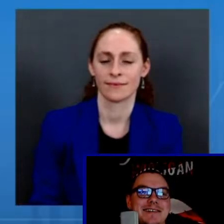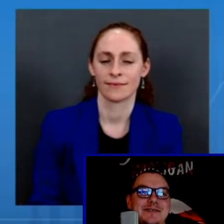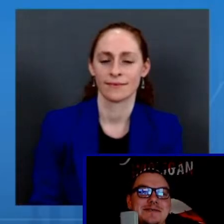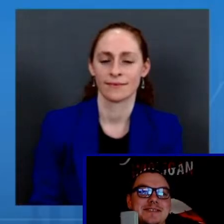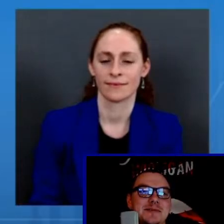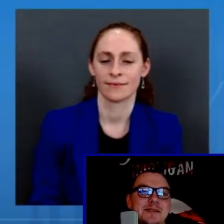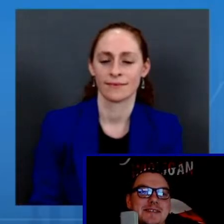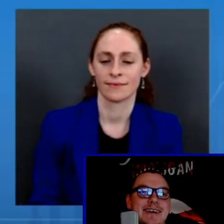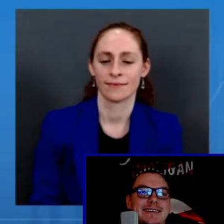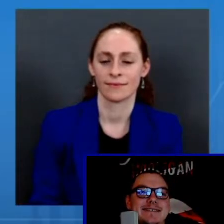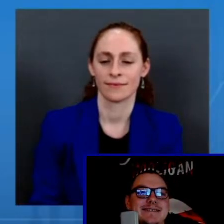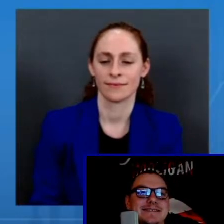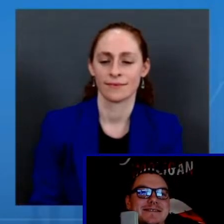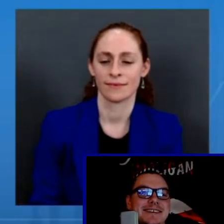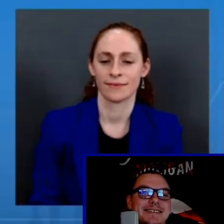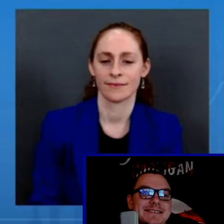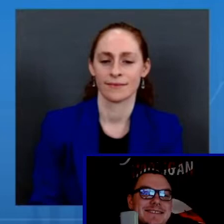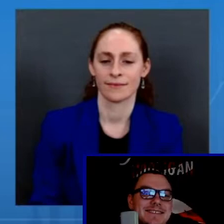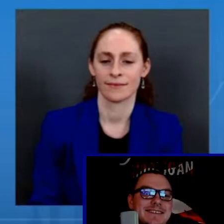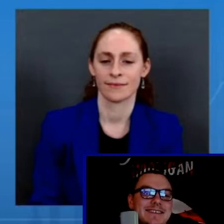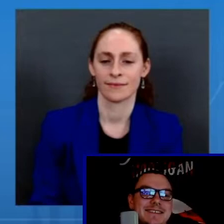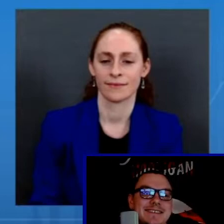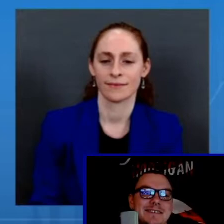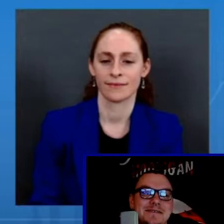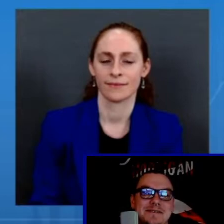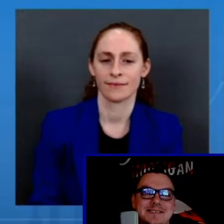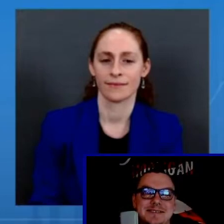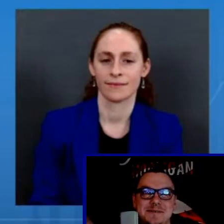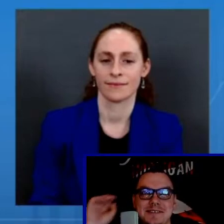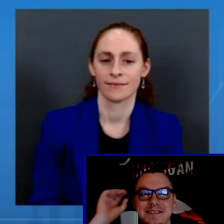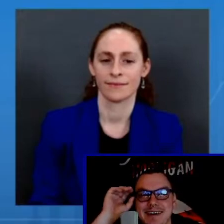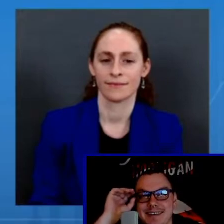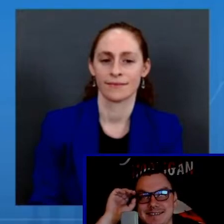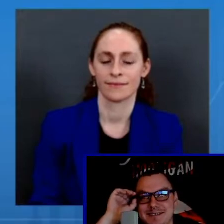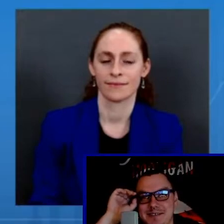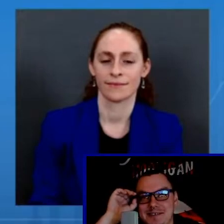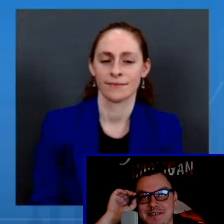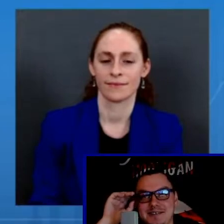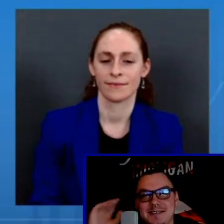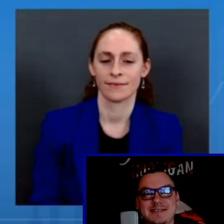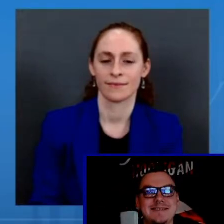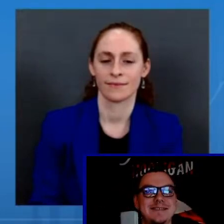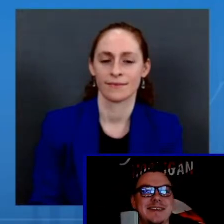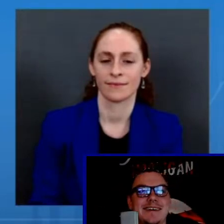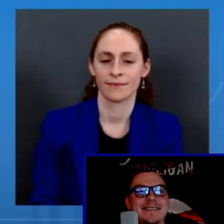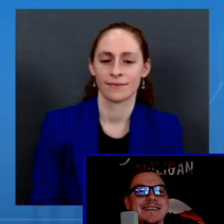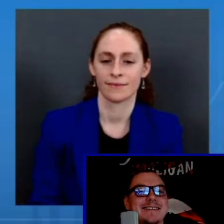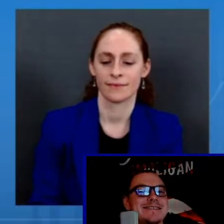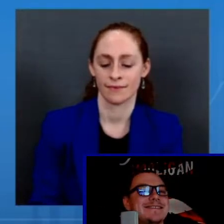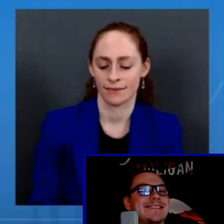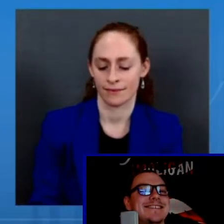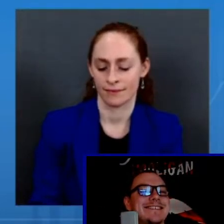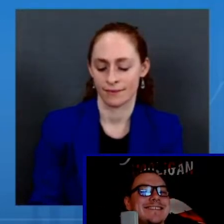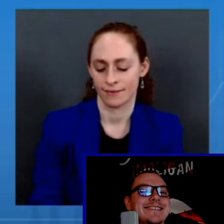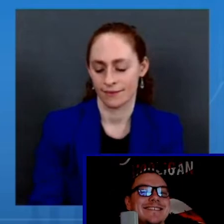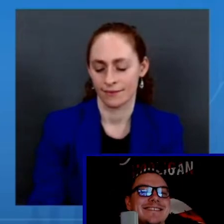Destiny Gal, I don't know if she's doing all that. Okay. I don't know if she's doing all that. Drawing hearts on... Nah.